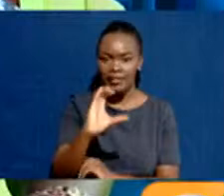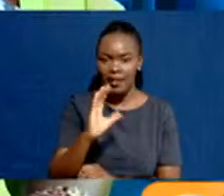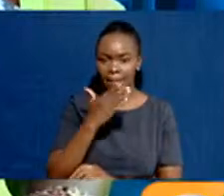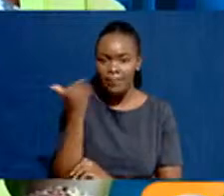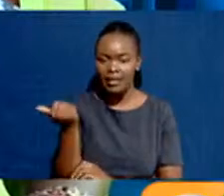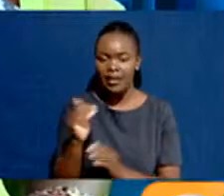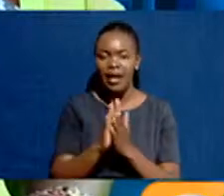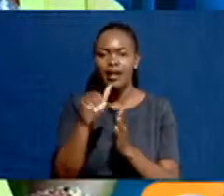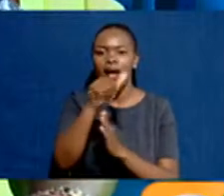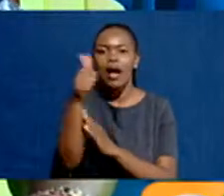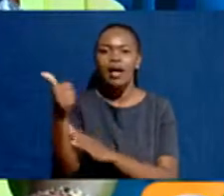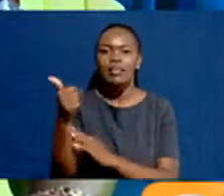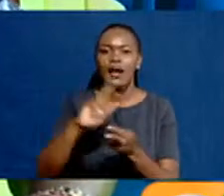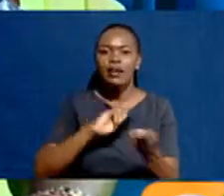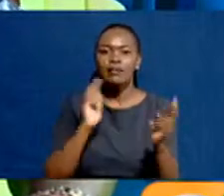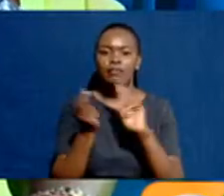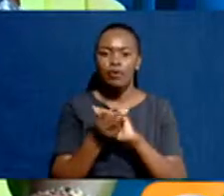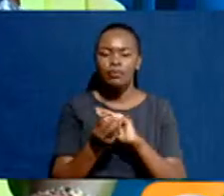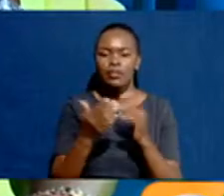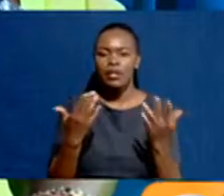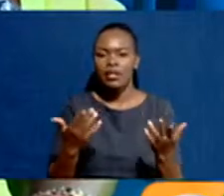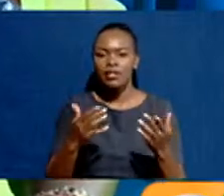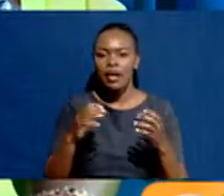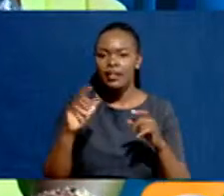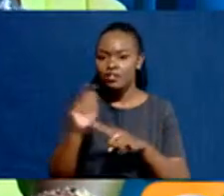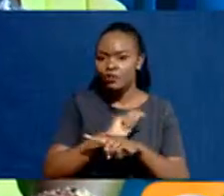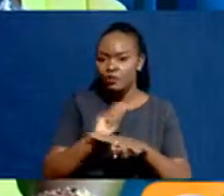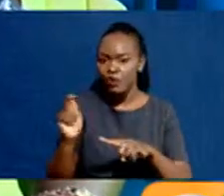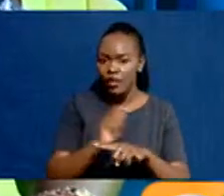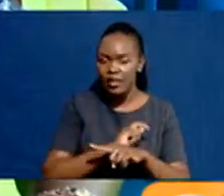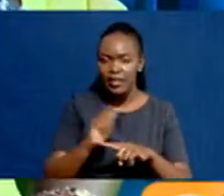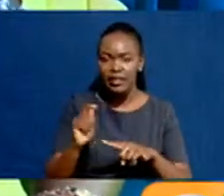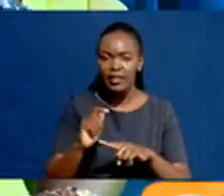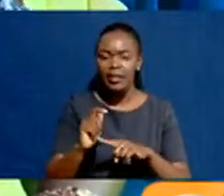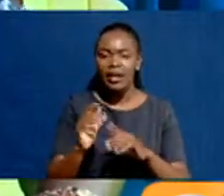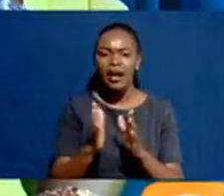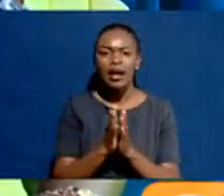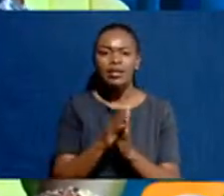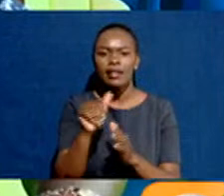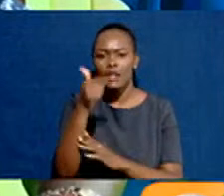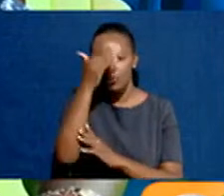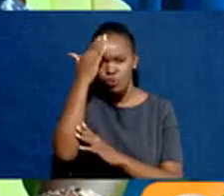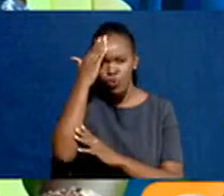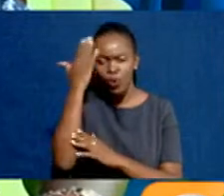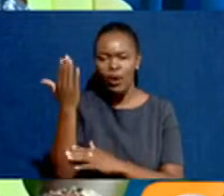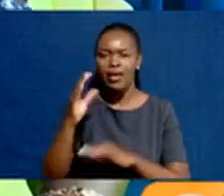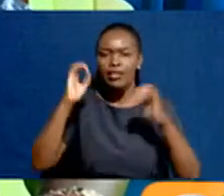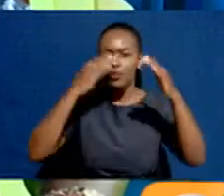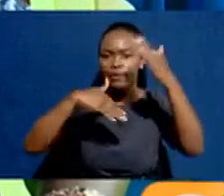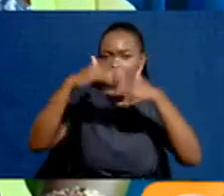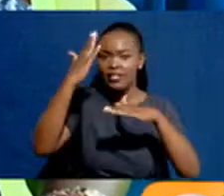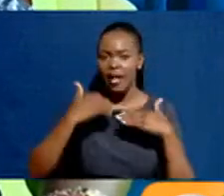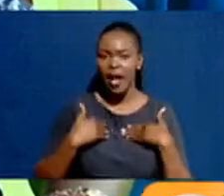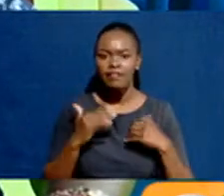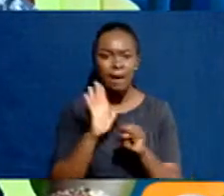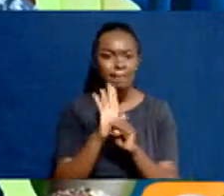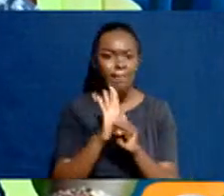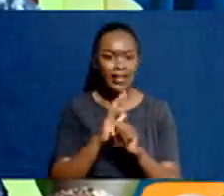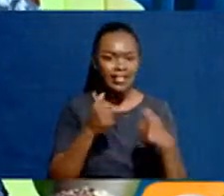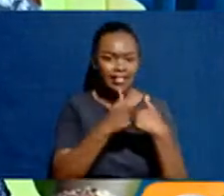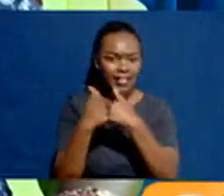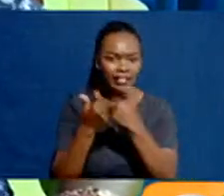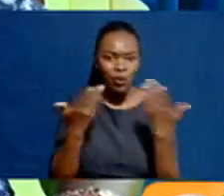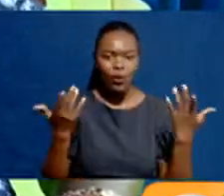sector, including training, mm-hmm. including universities. You know, we have a big challenge in our universities where they are not able